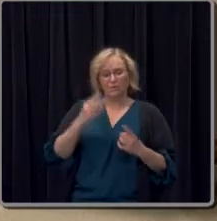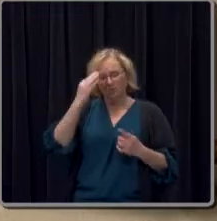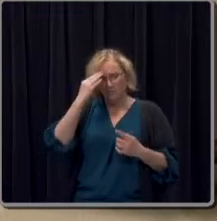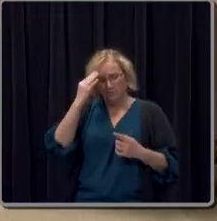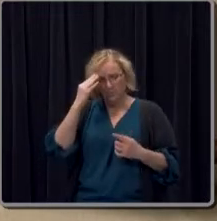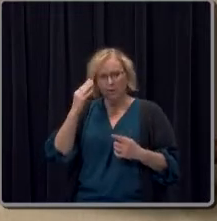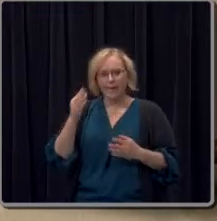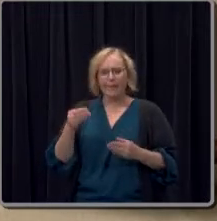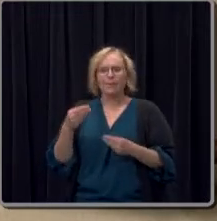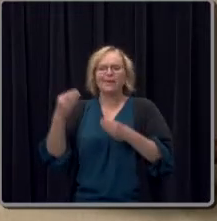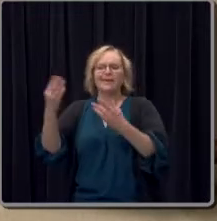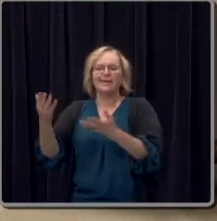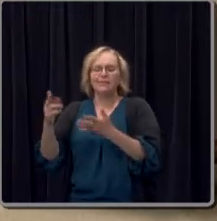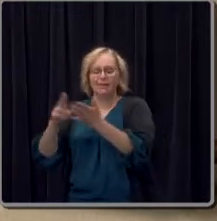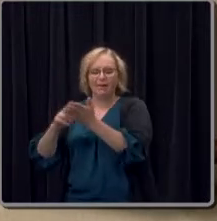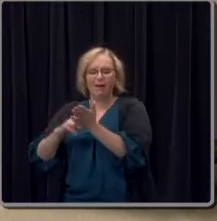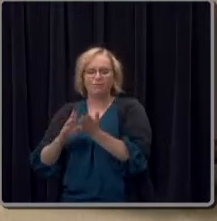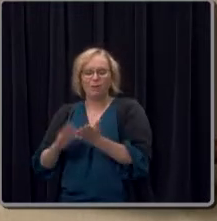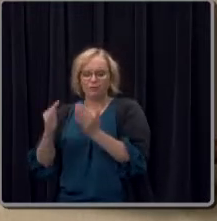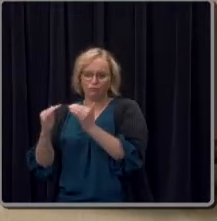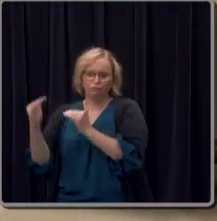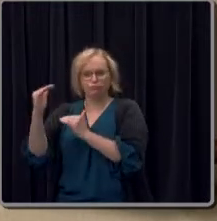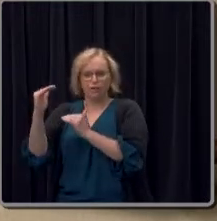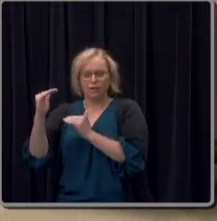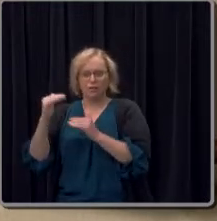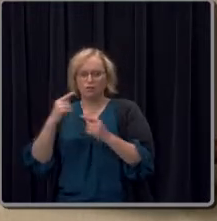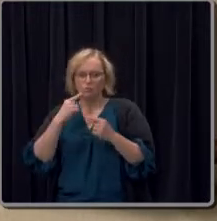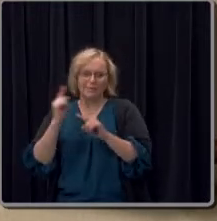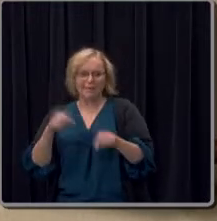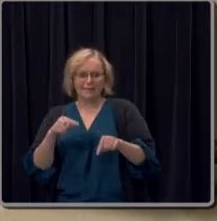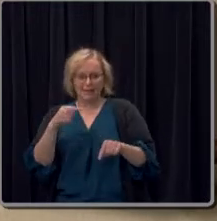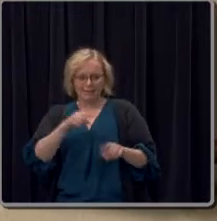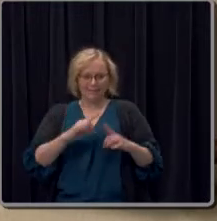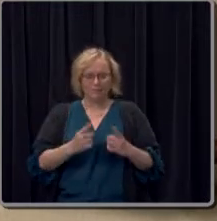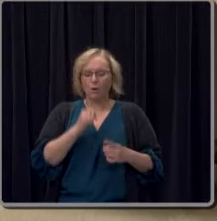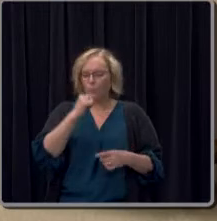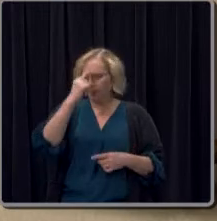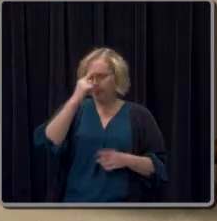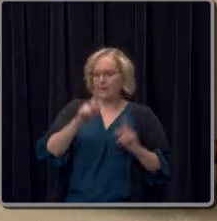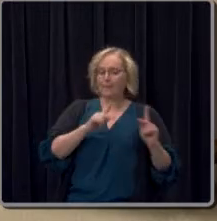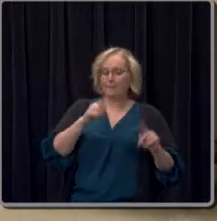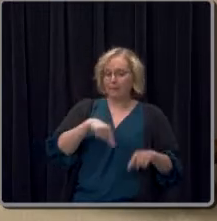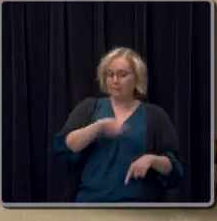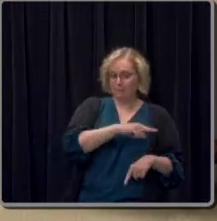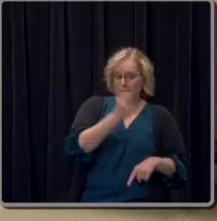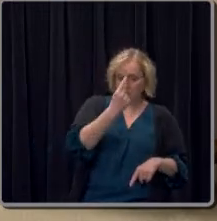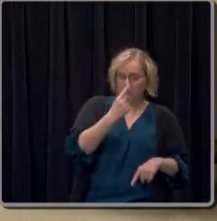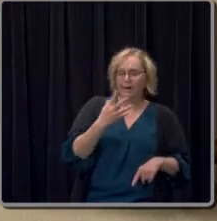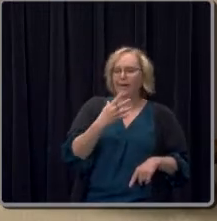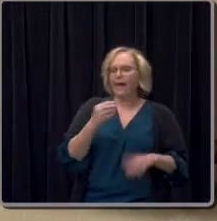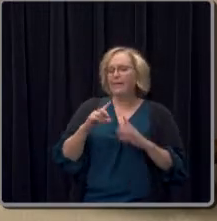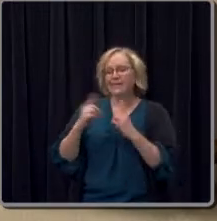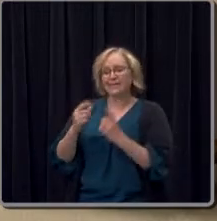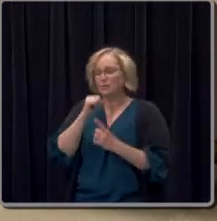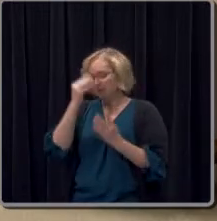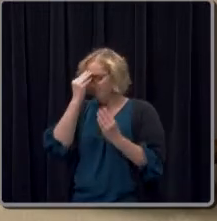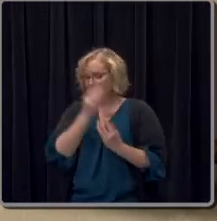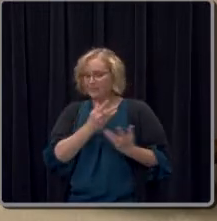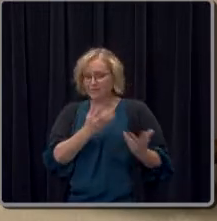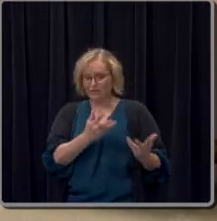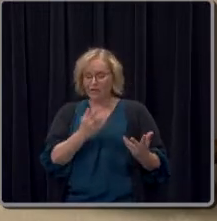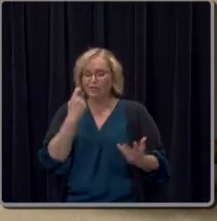upper hand to dictate the operations of this district, I don't believe the public understood. Nor did the district share this information during the